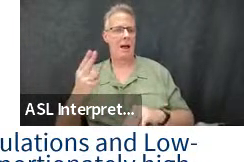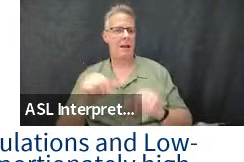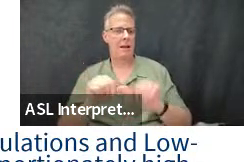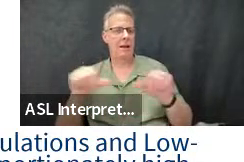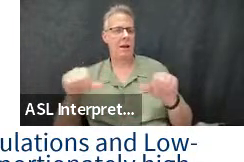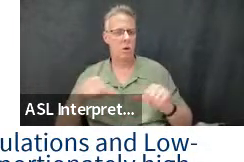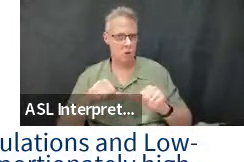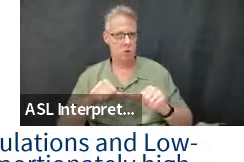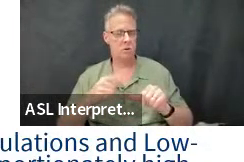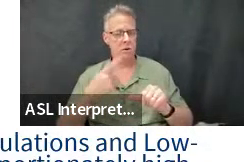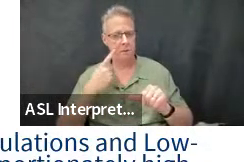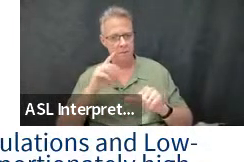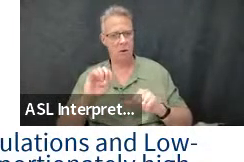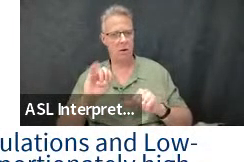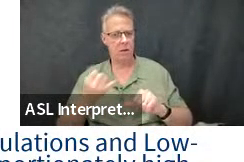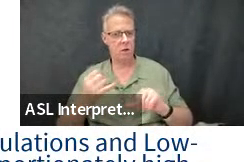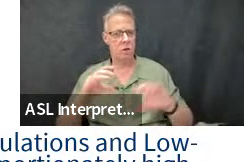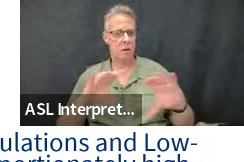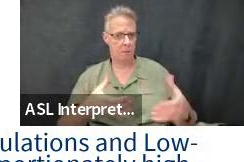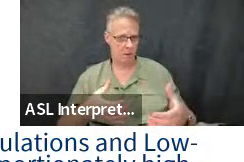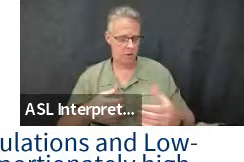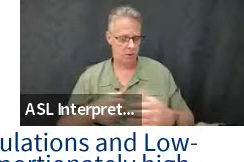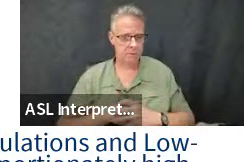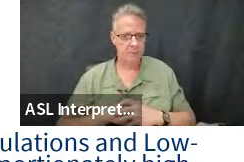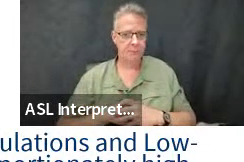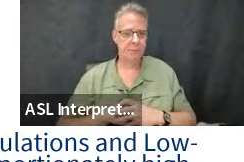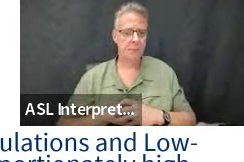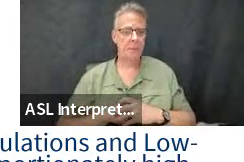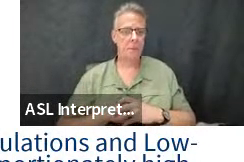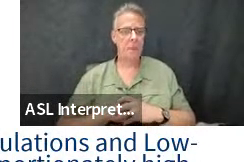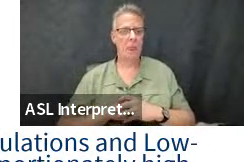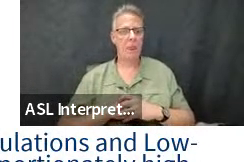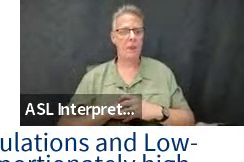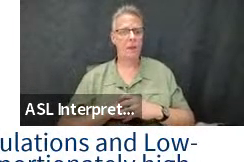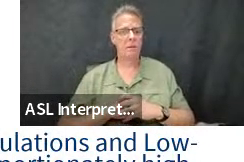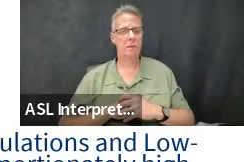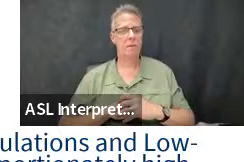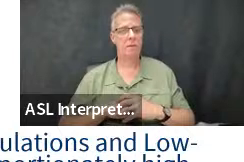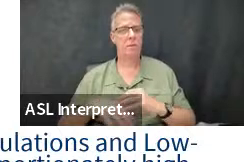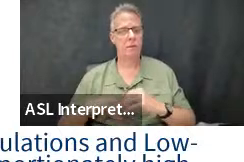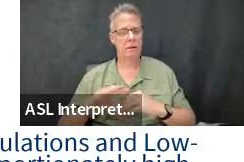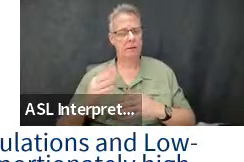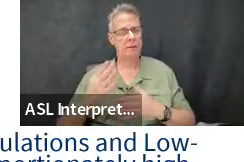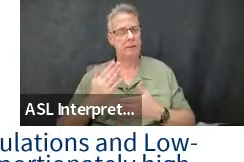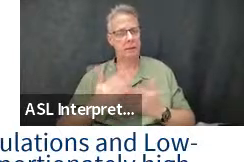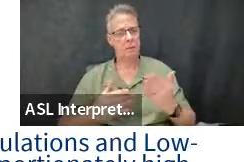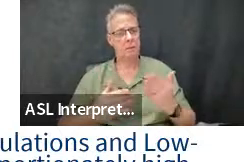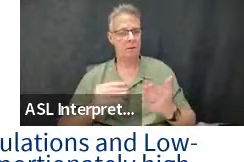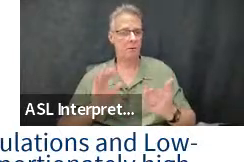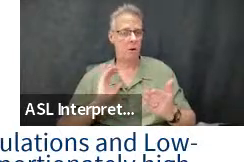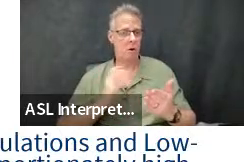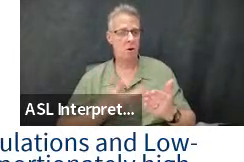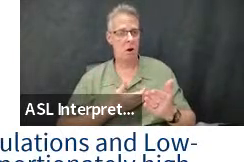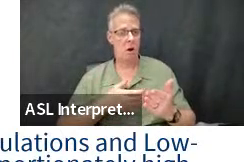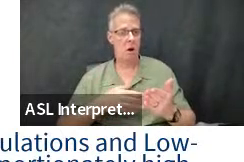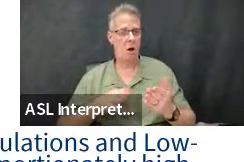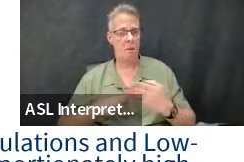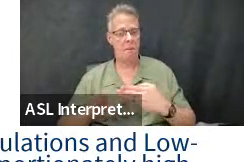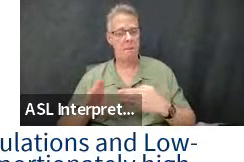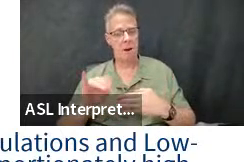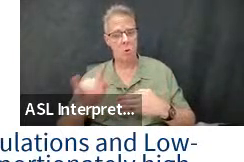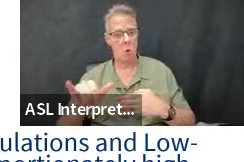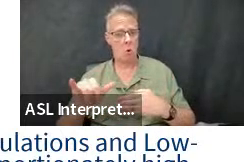of EJ populations. And as well as some of our minority